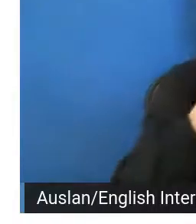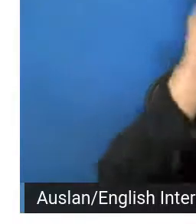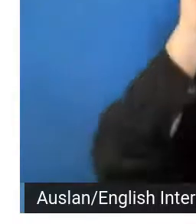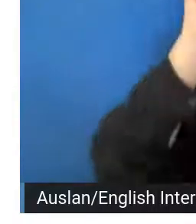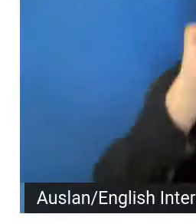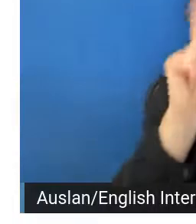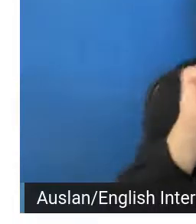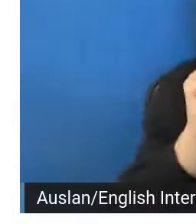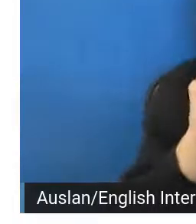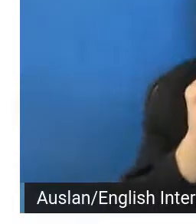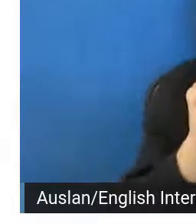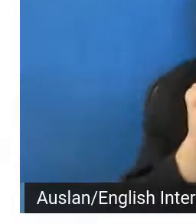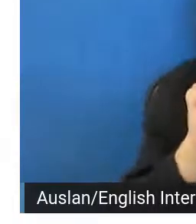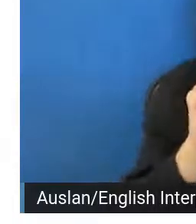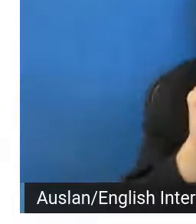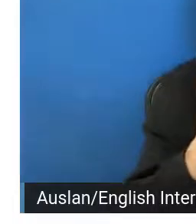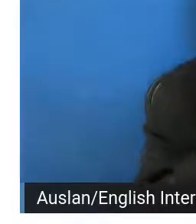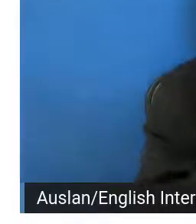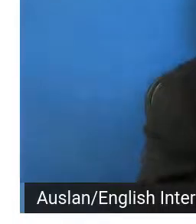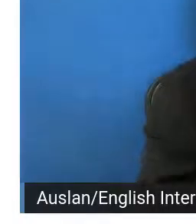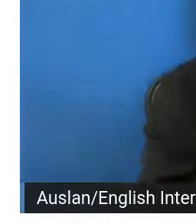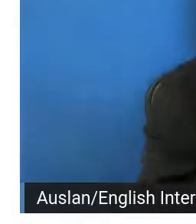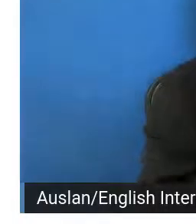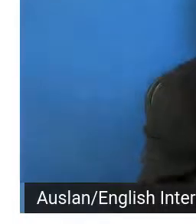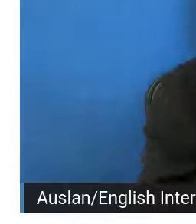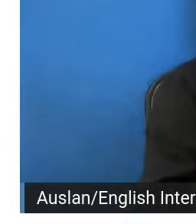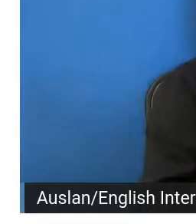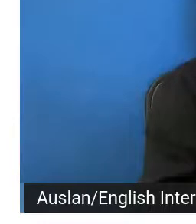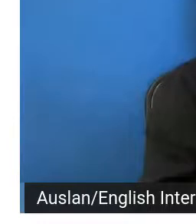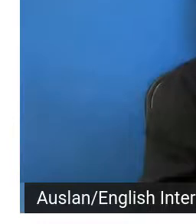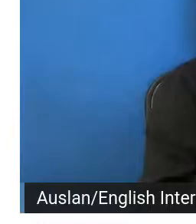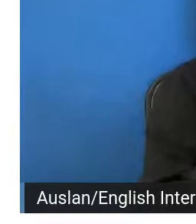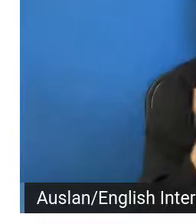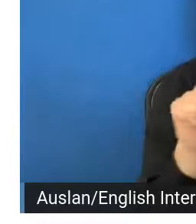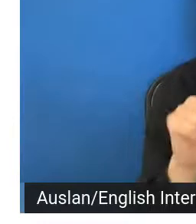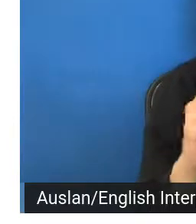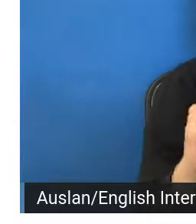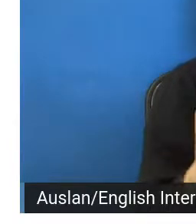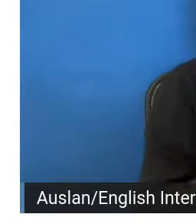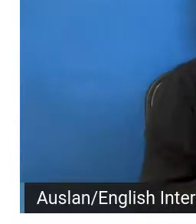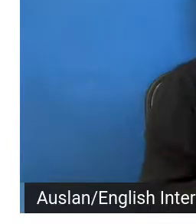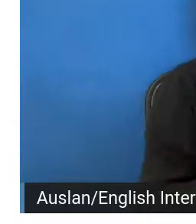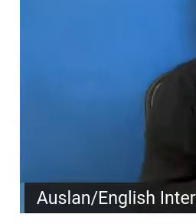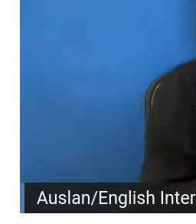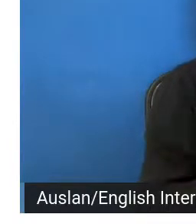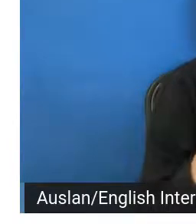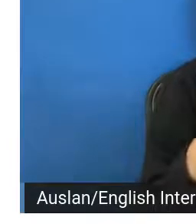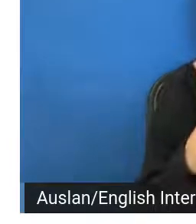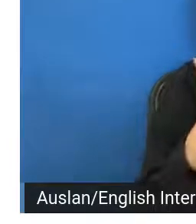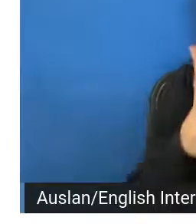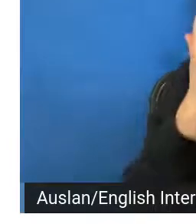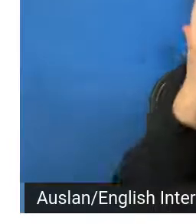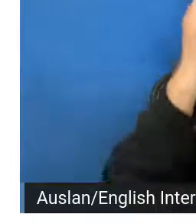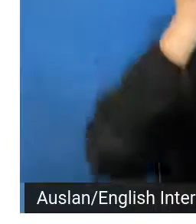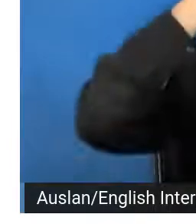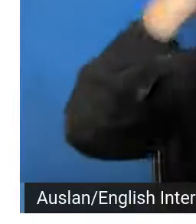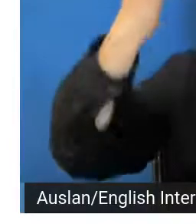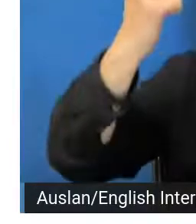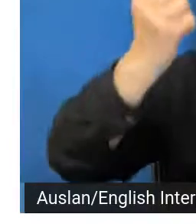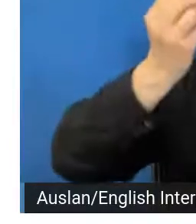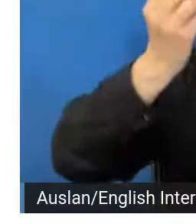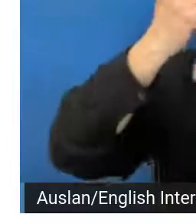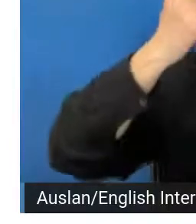we mentioned this in, and it might not have been this course. So let me just double check in my brain. But you can even insert a